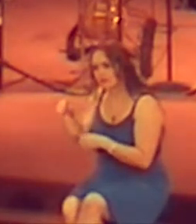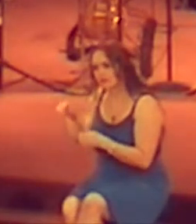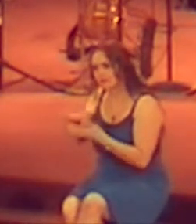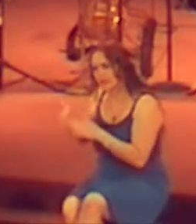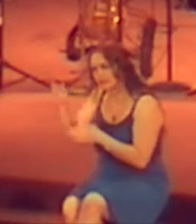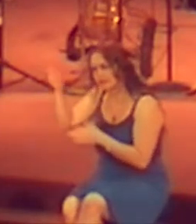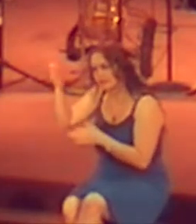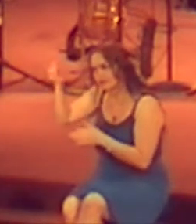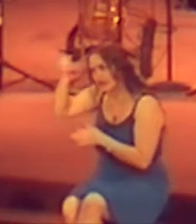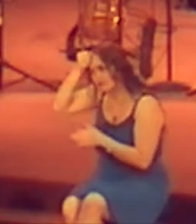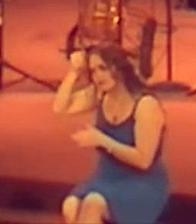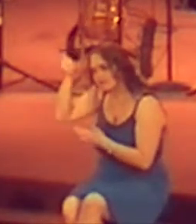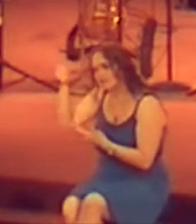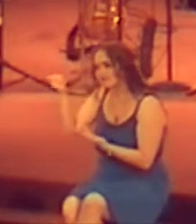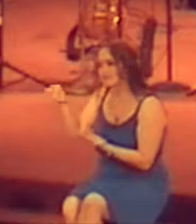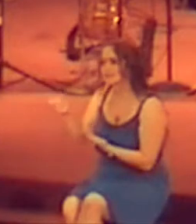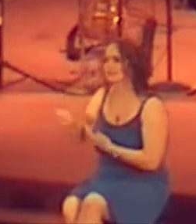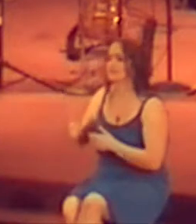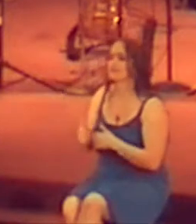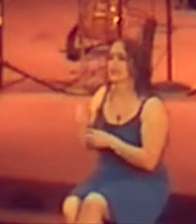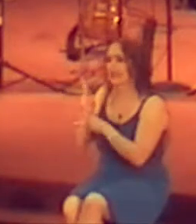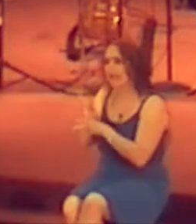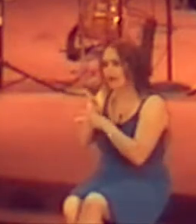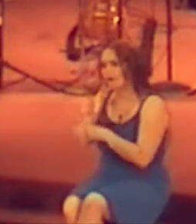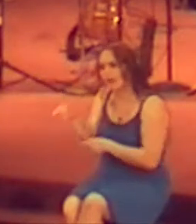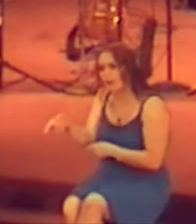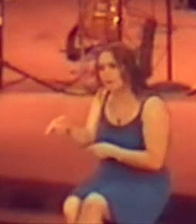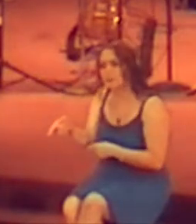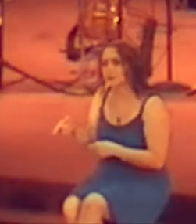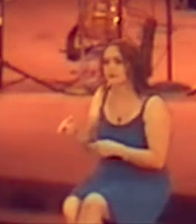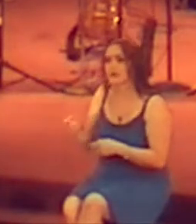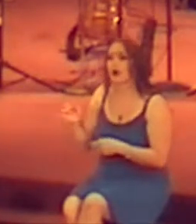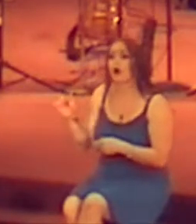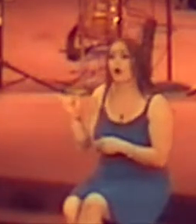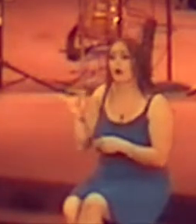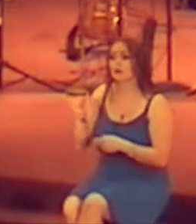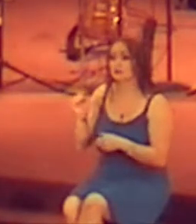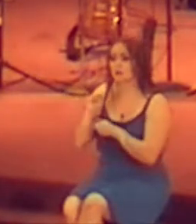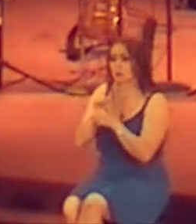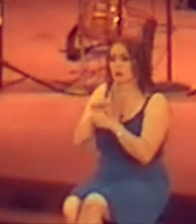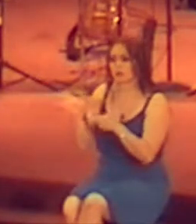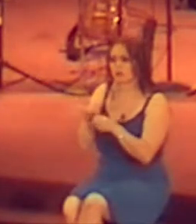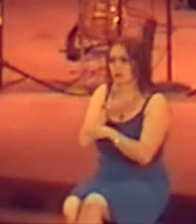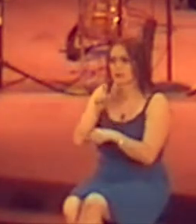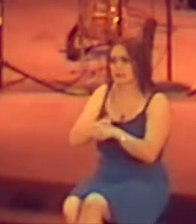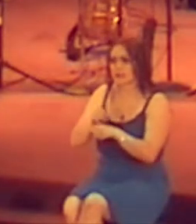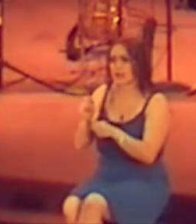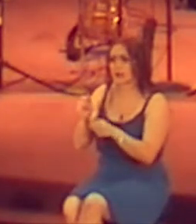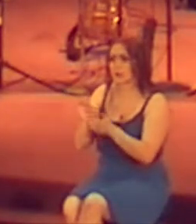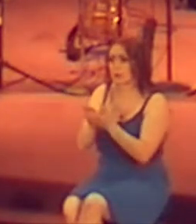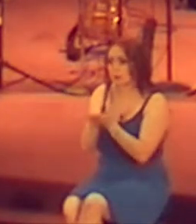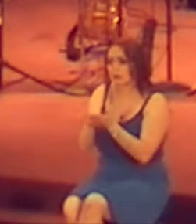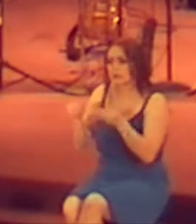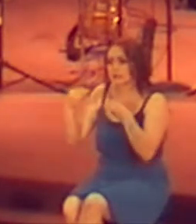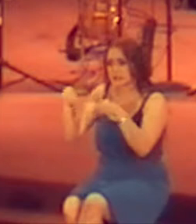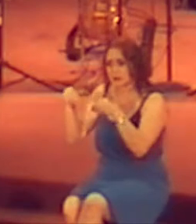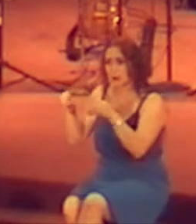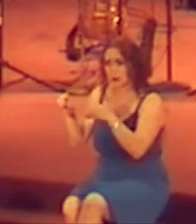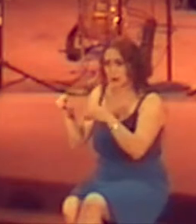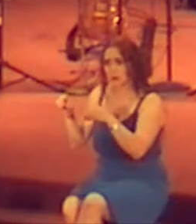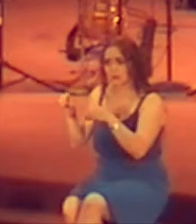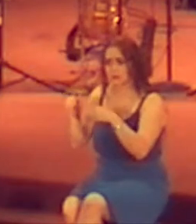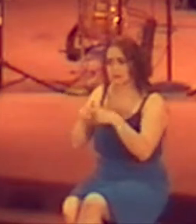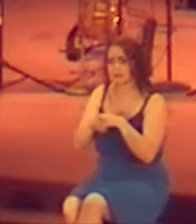taken care of. You know. But I also worked full-time at a bookstore, you know, putting books on shelves and ringing up orders and all